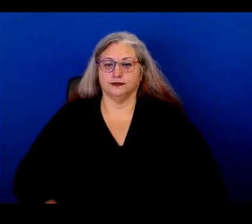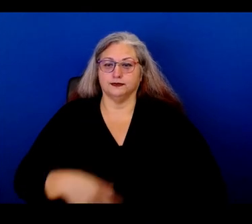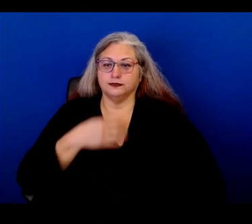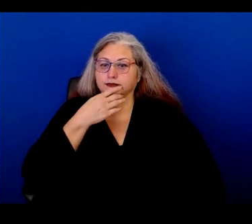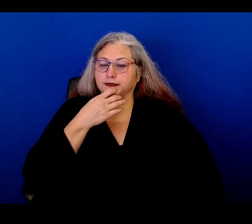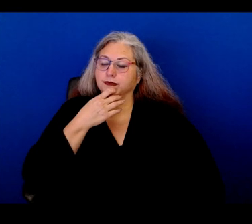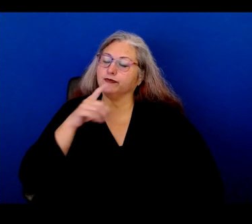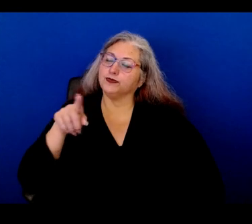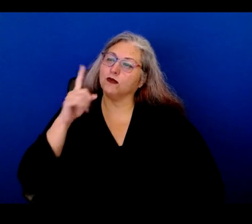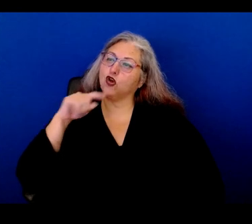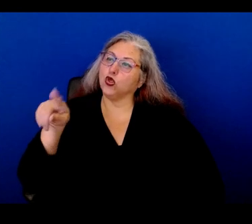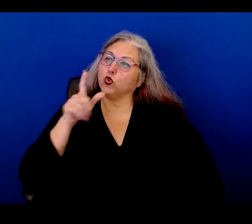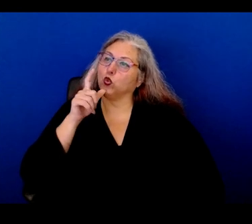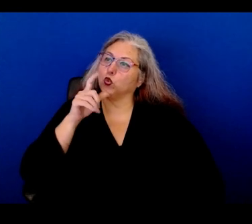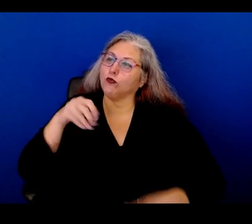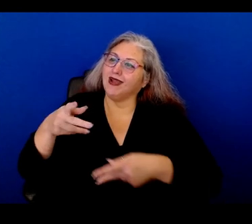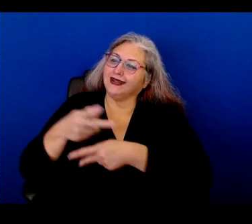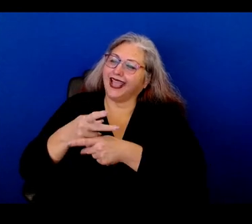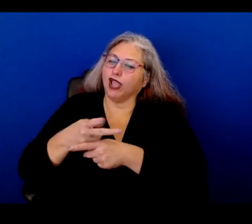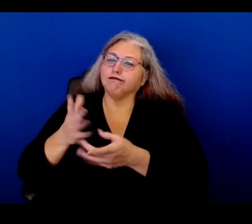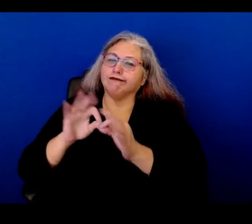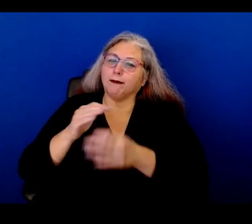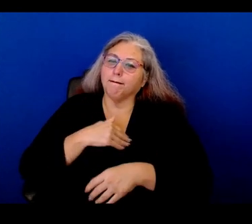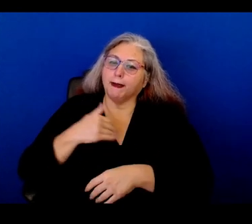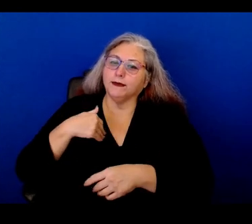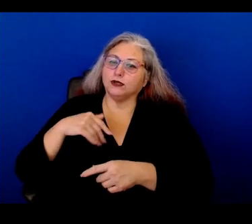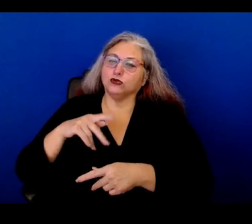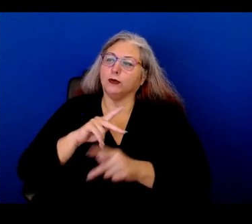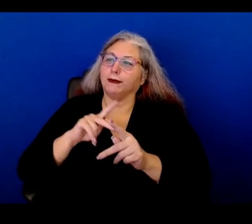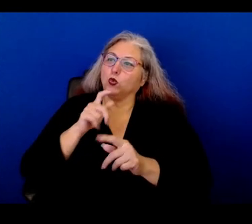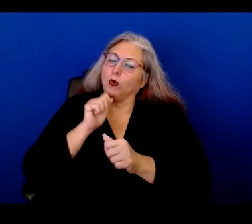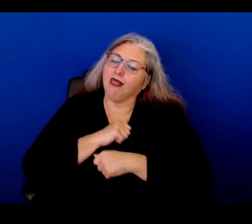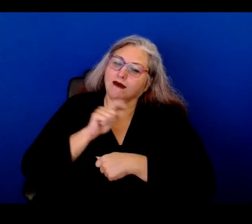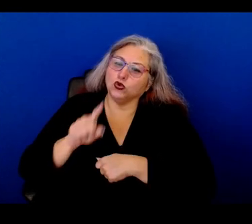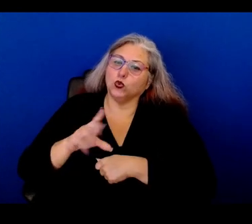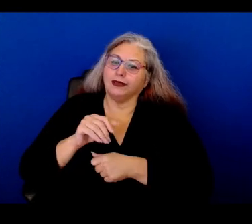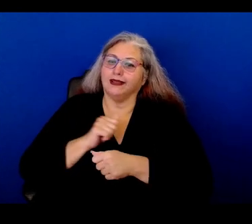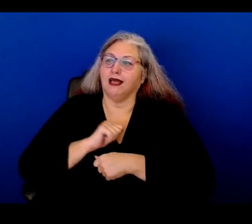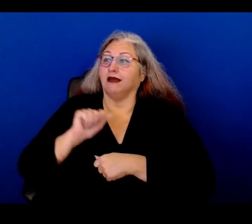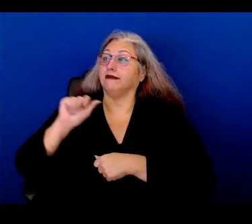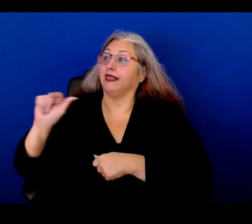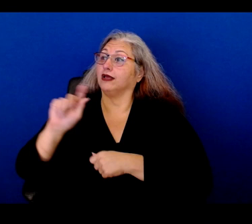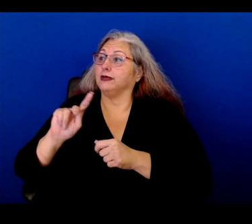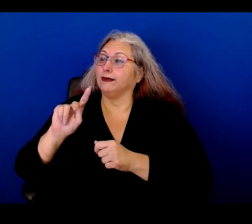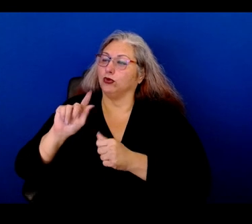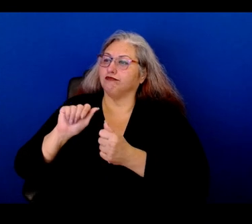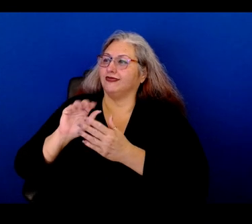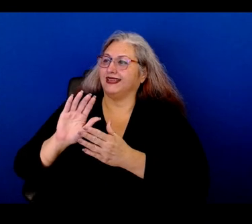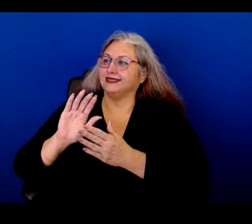For the people, for caretakers, for family members, for people who love you and love people who are